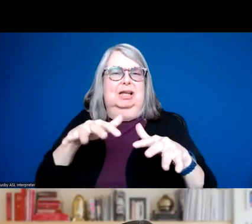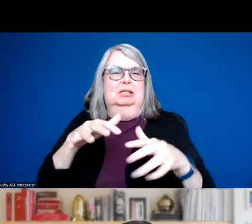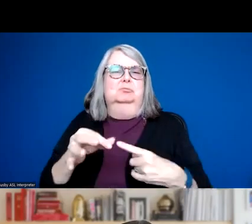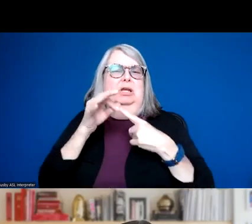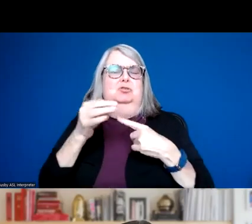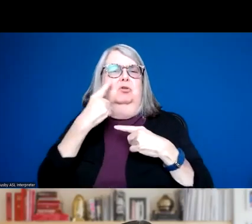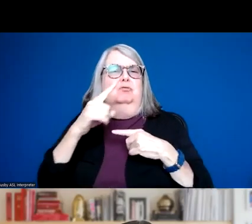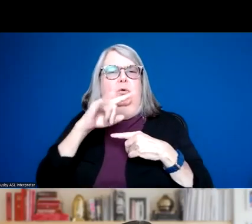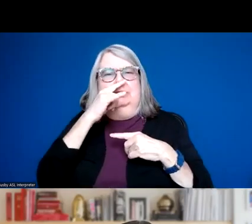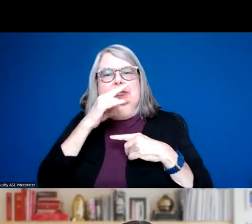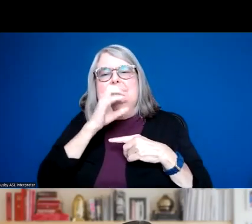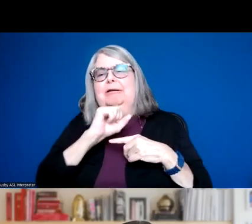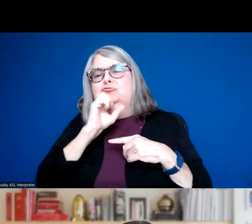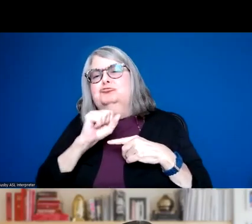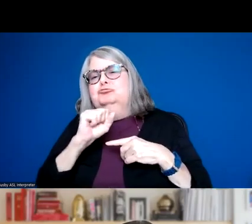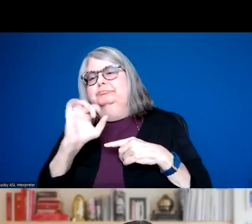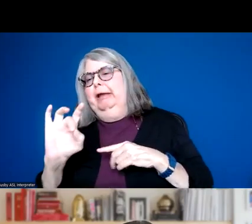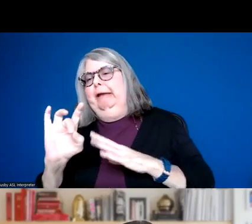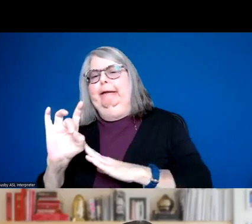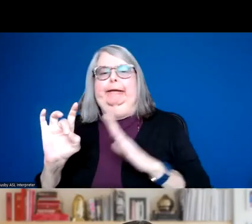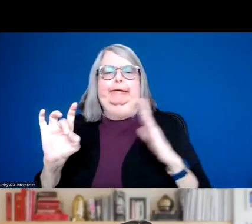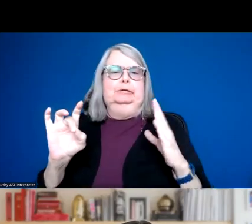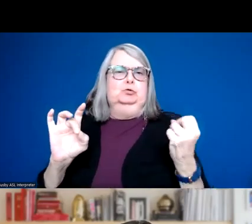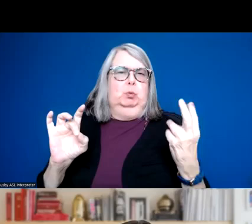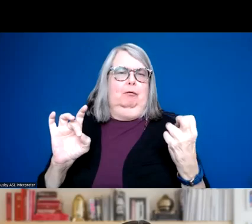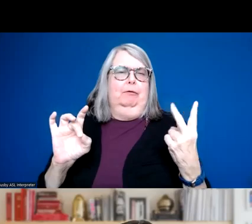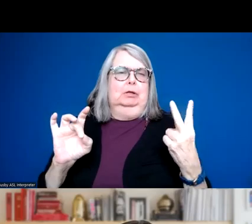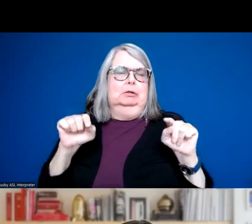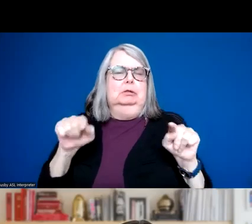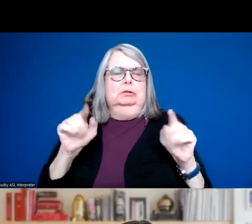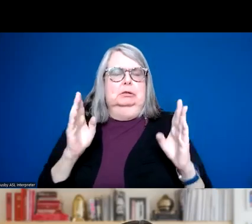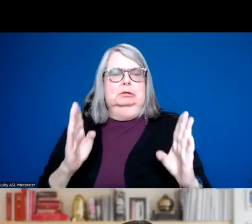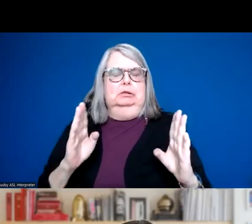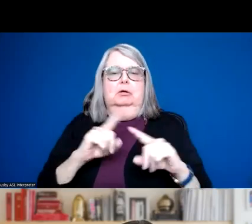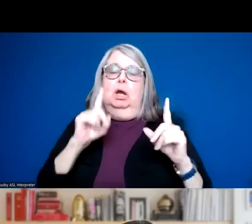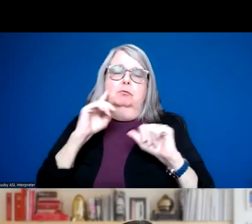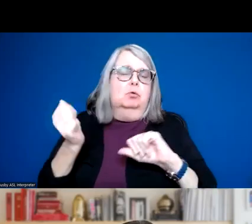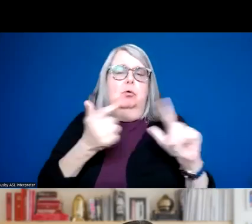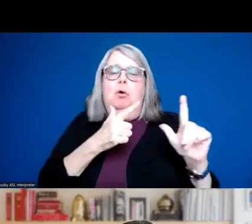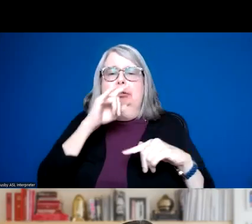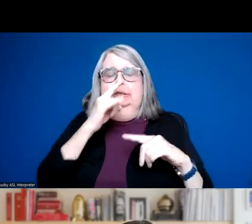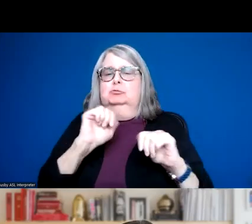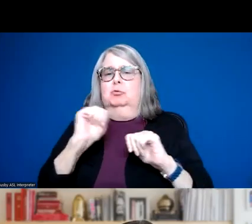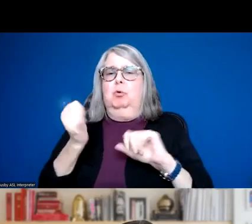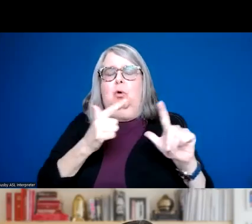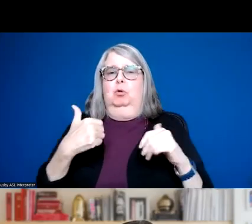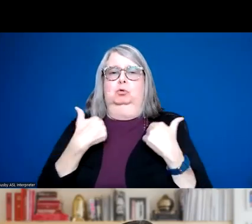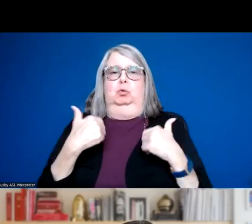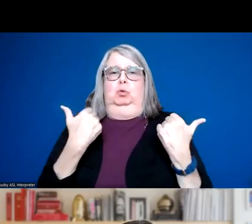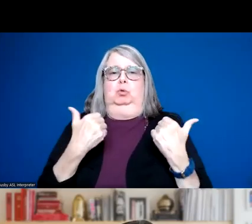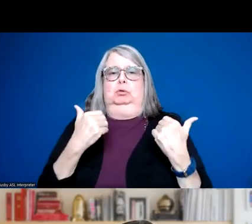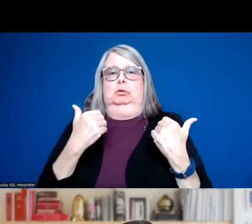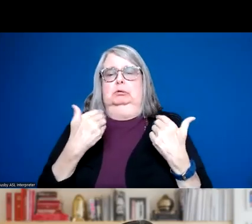are ages, say, 8 to 12, but to all kids, to all youth. There's evidence that